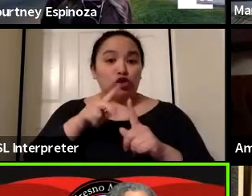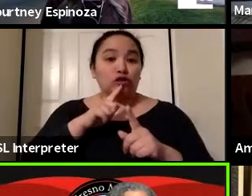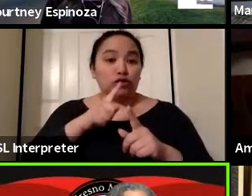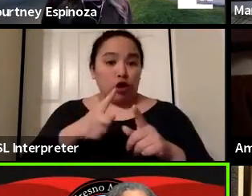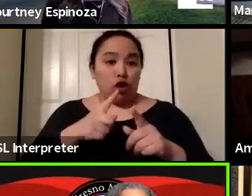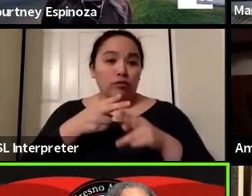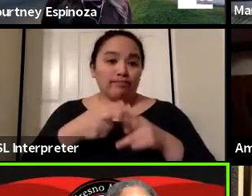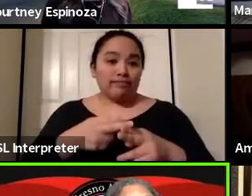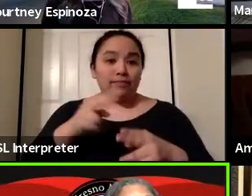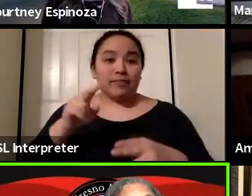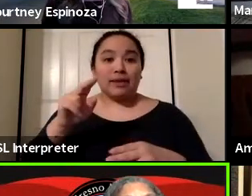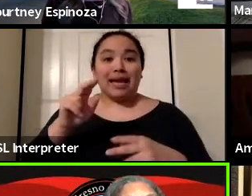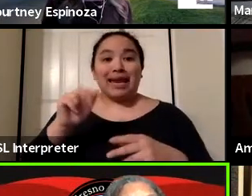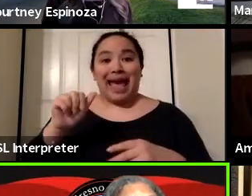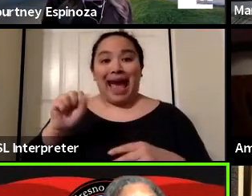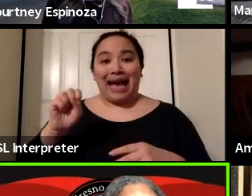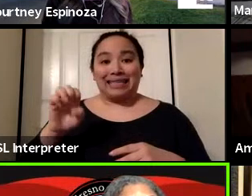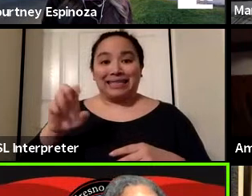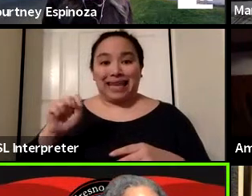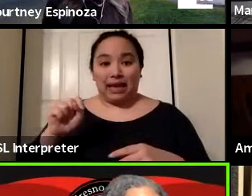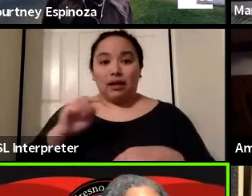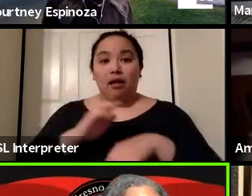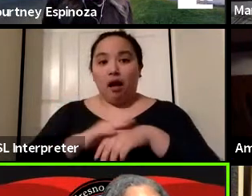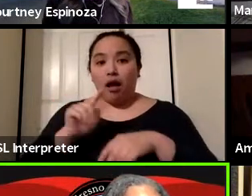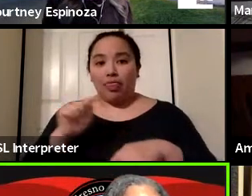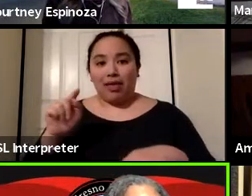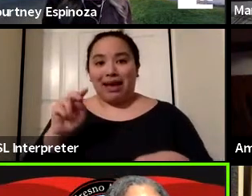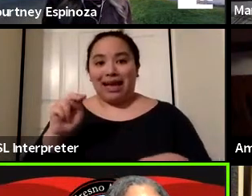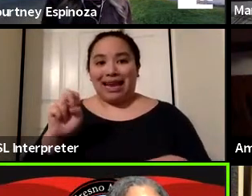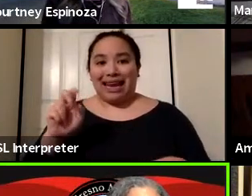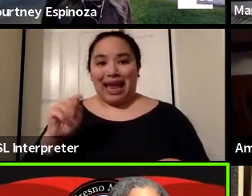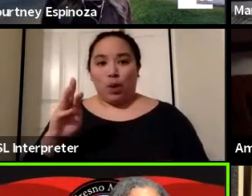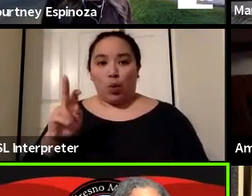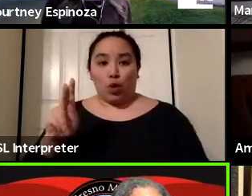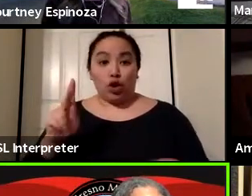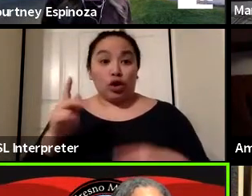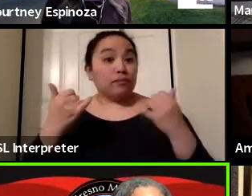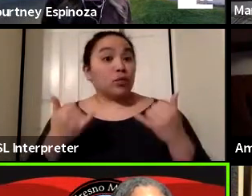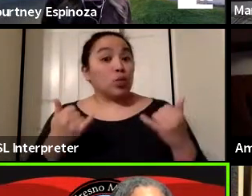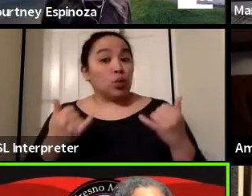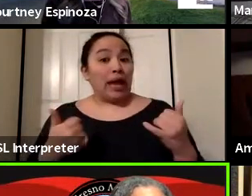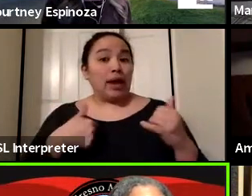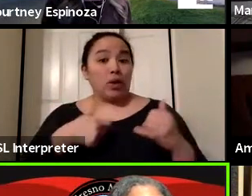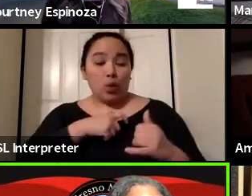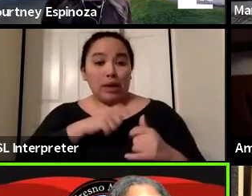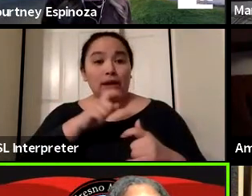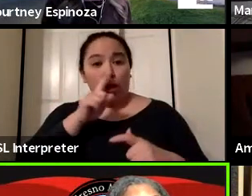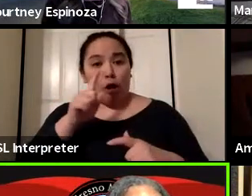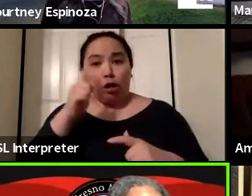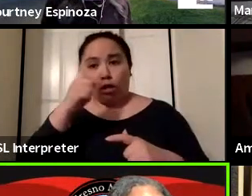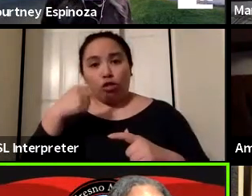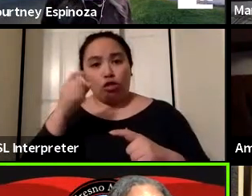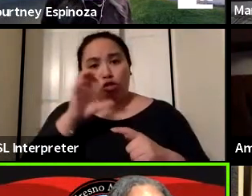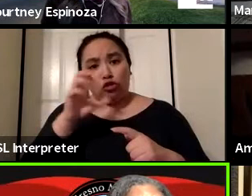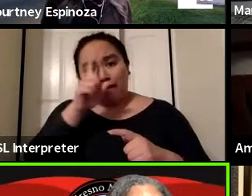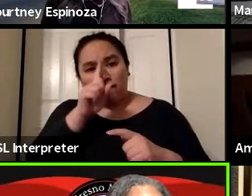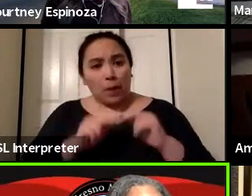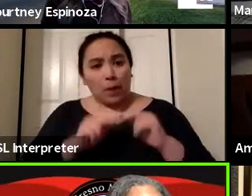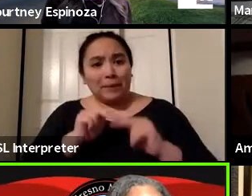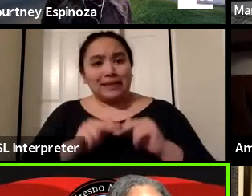the network. And to date, we are looking at building interfaces or